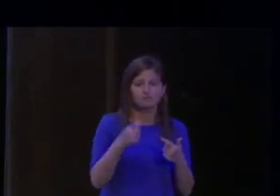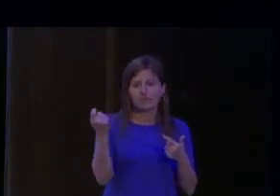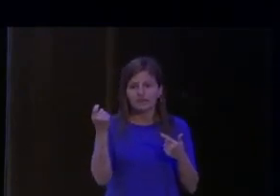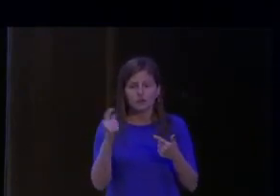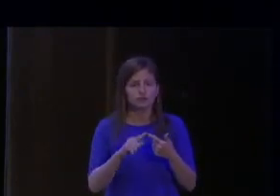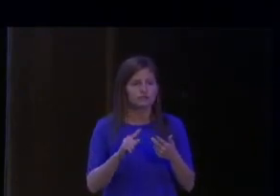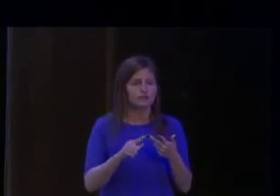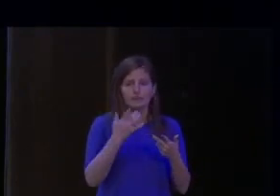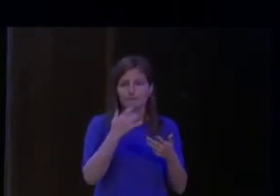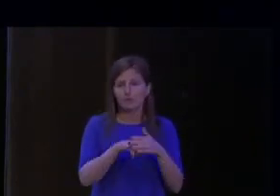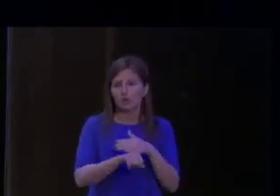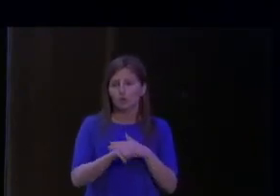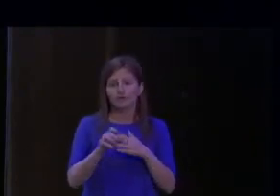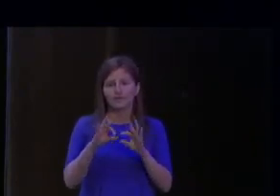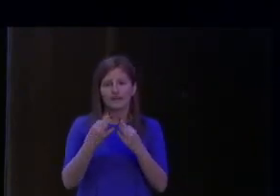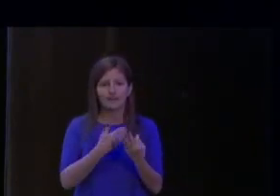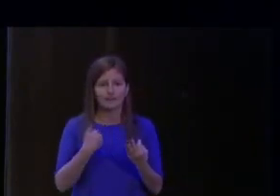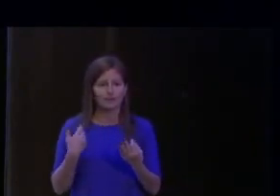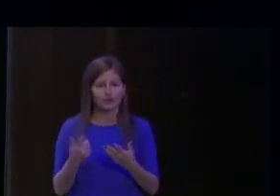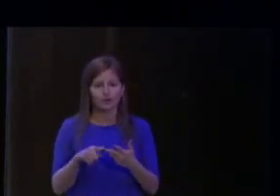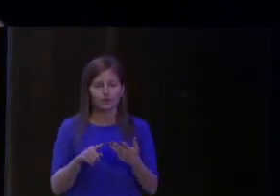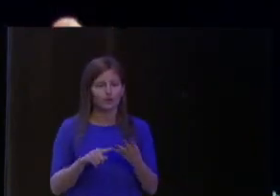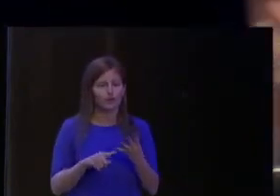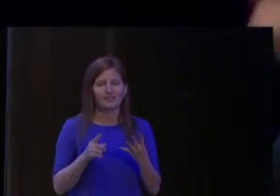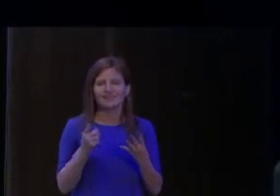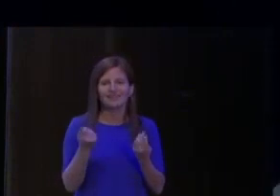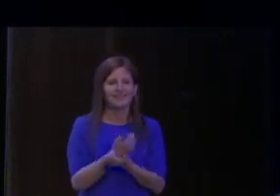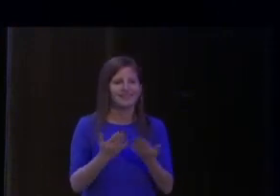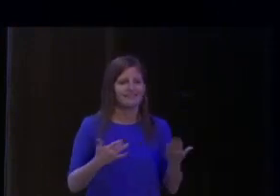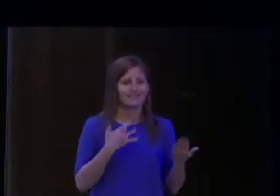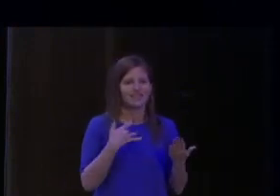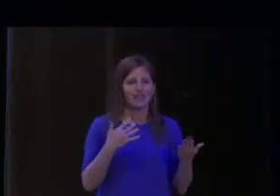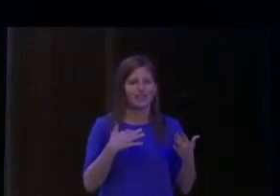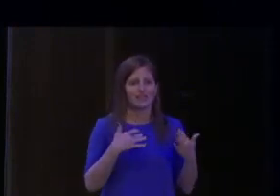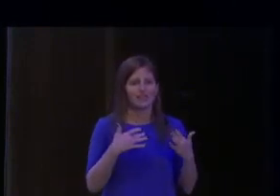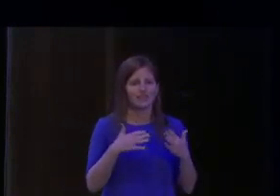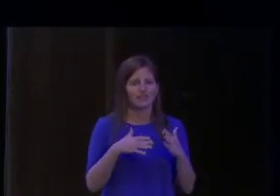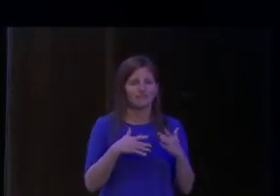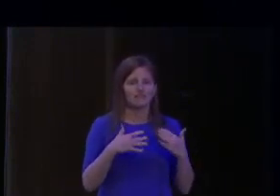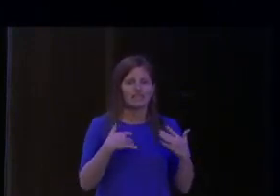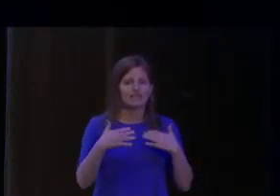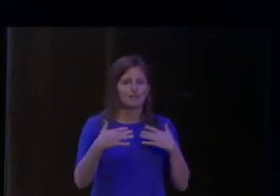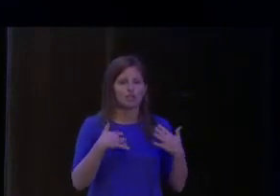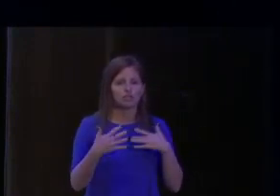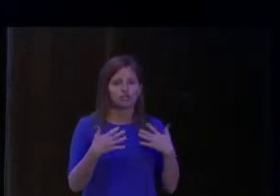anniversary, it could be a birth of a family member, it could be, just feel the vibration of celebration right now.